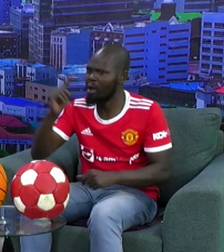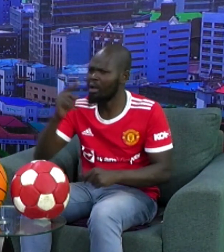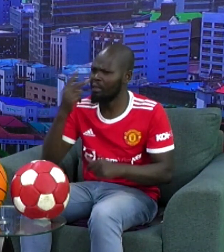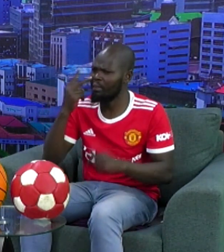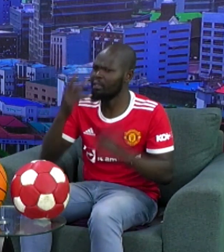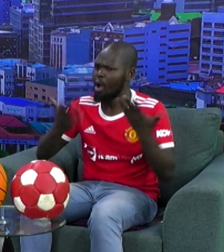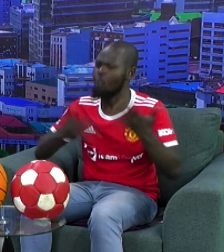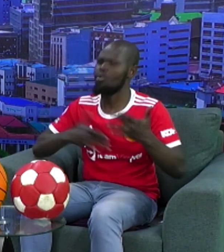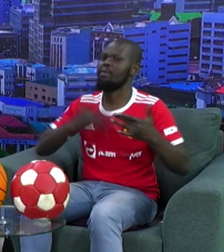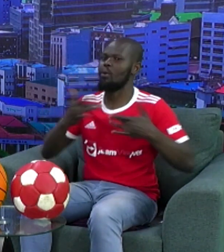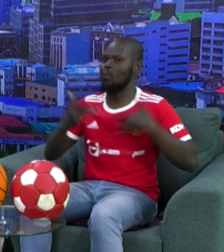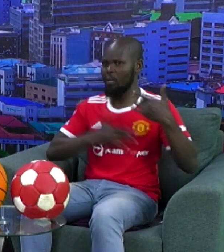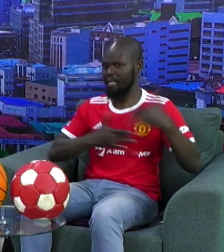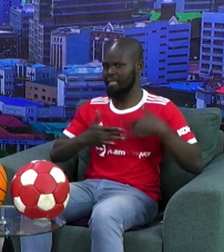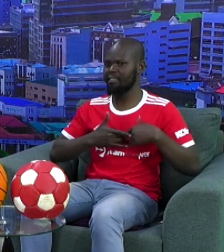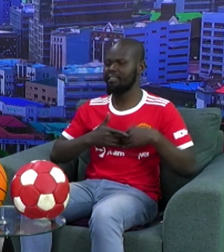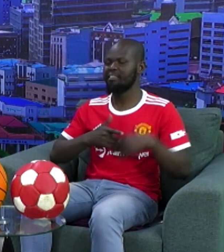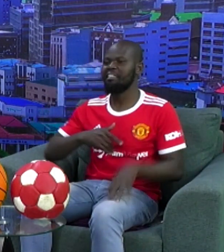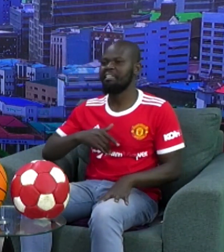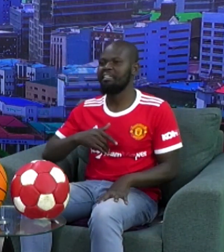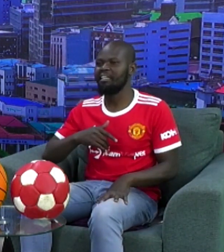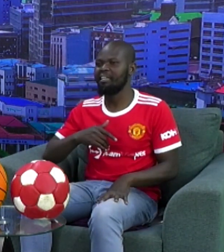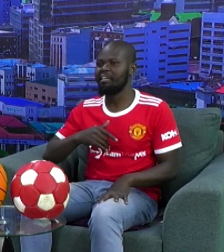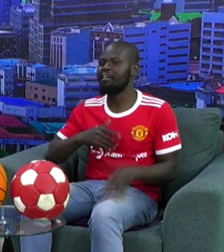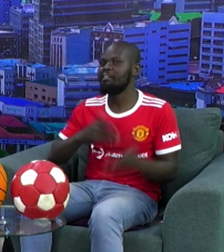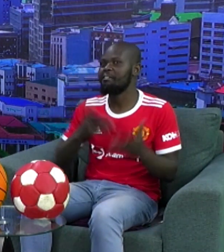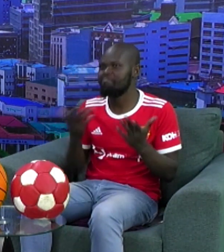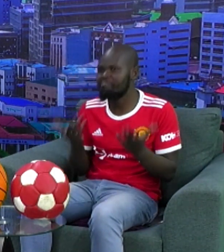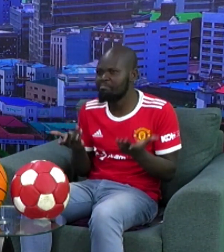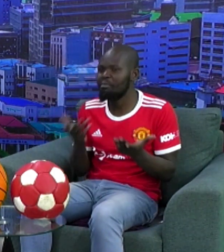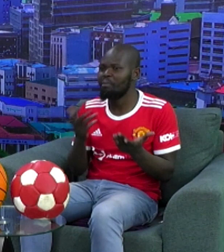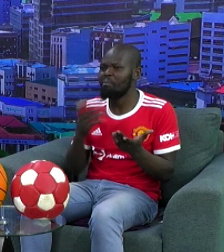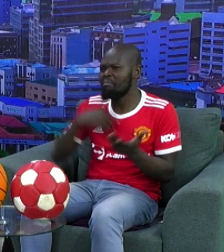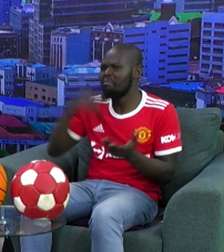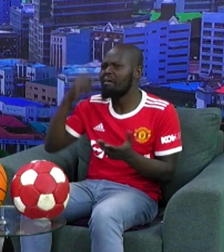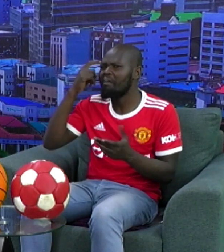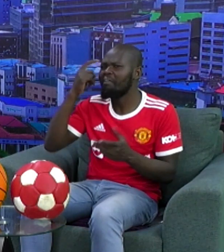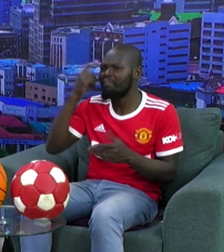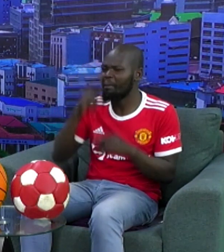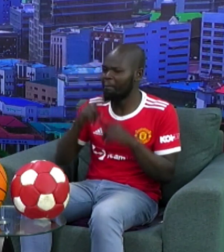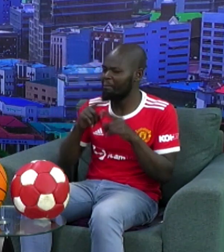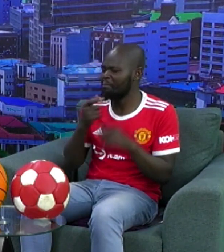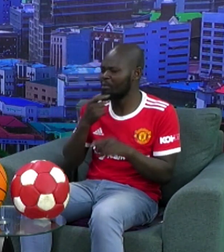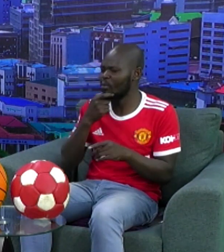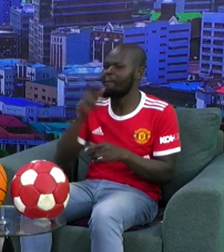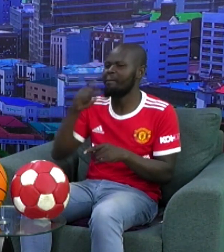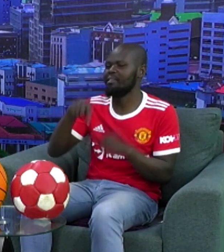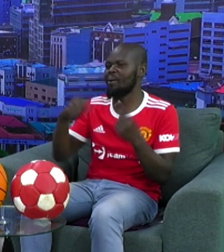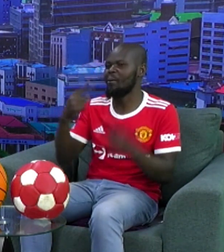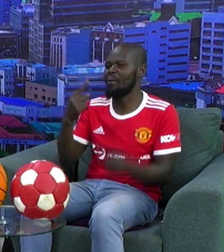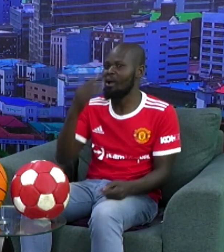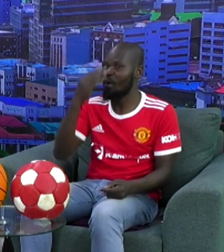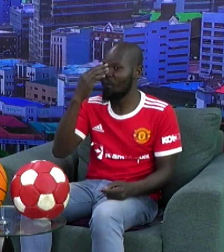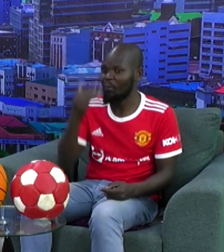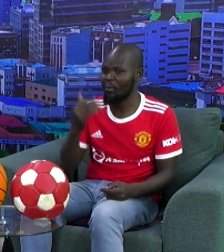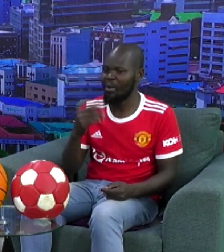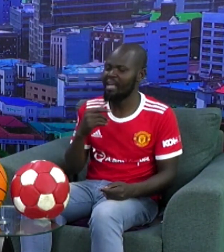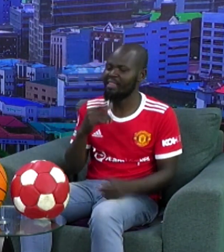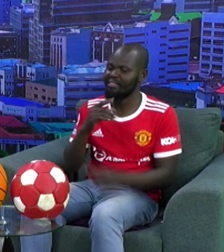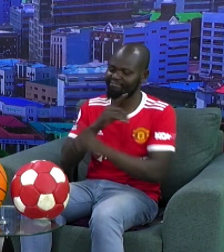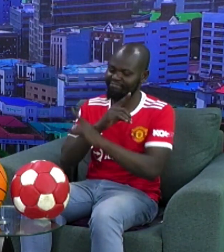I believe if they solve these concerns, I think Gor